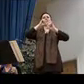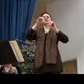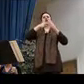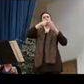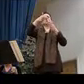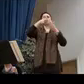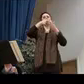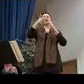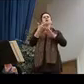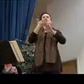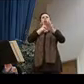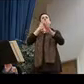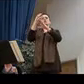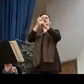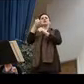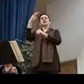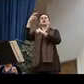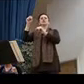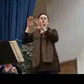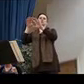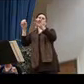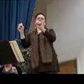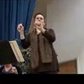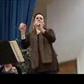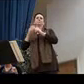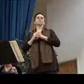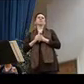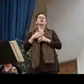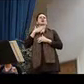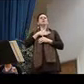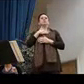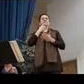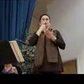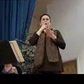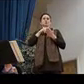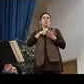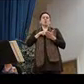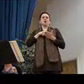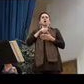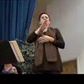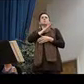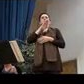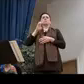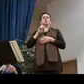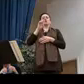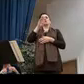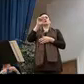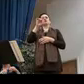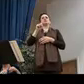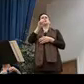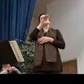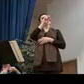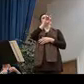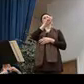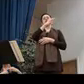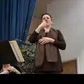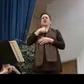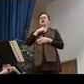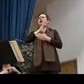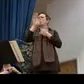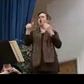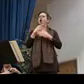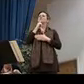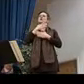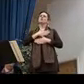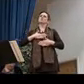diploma. Please note, the Board of Regents, the Commissioner, and I are all very appreciative of this tremendous